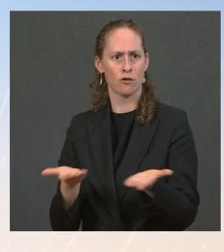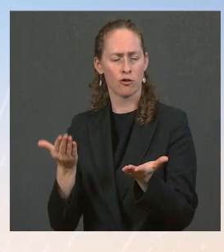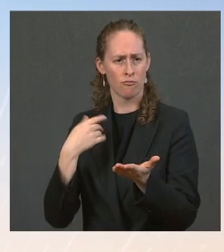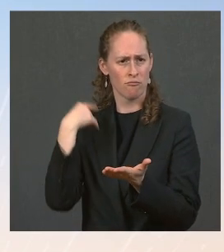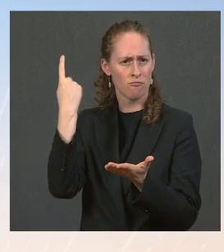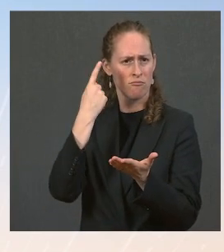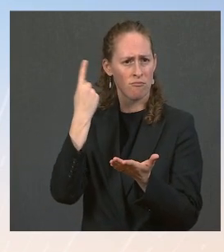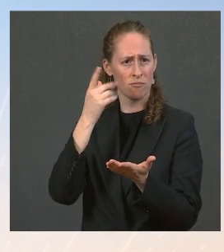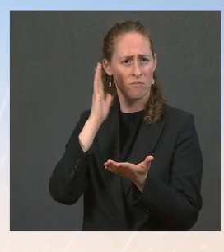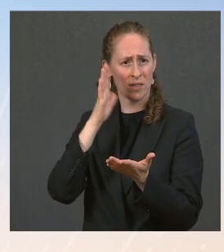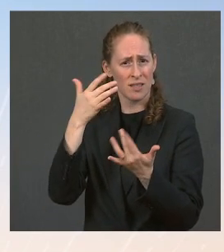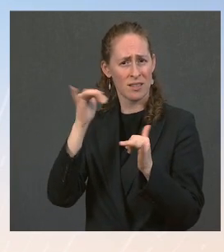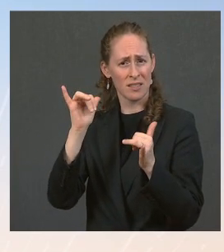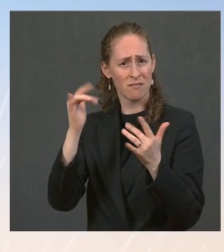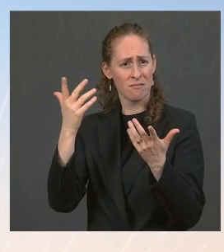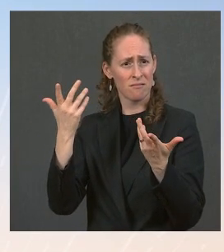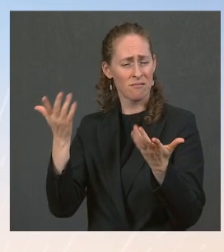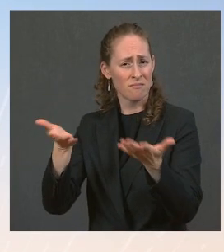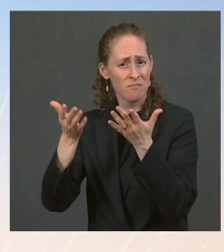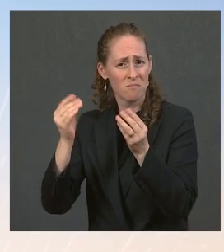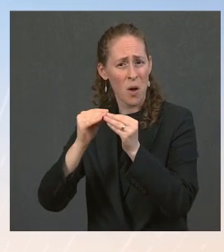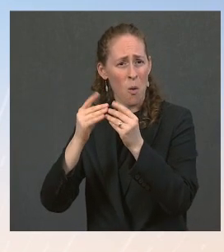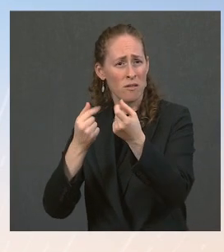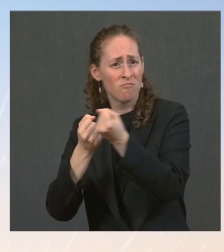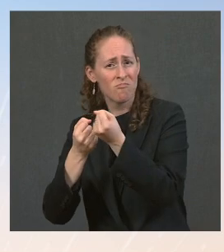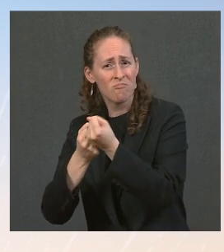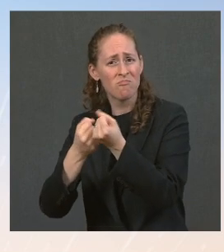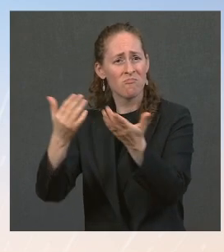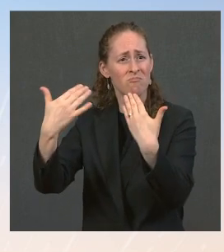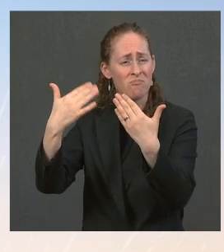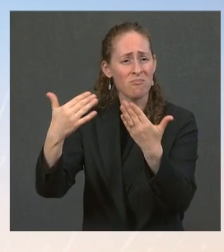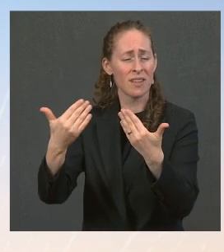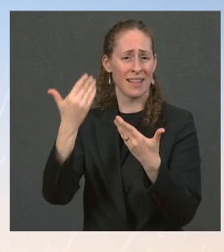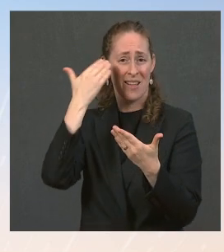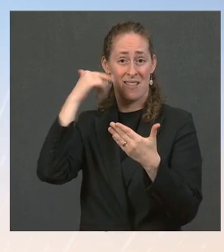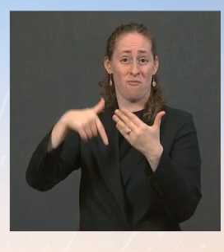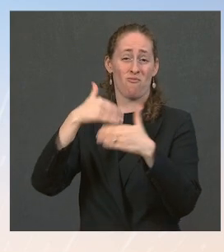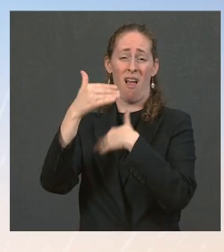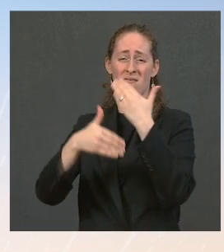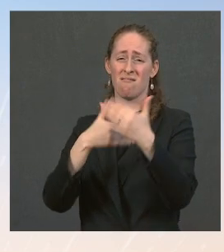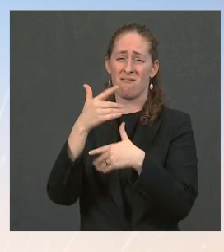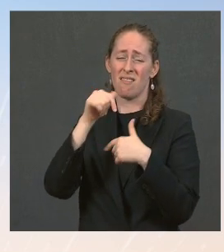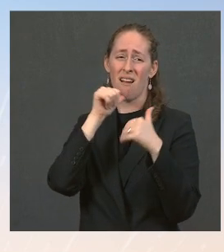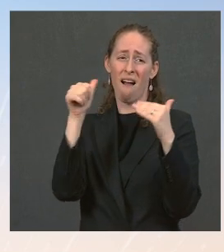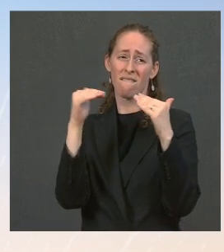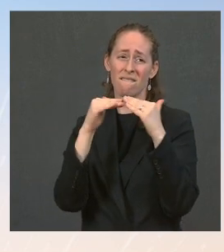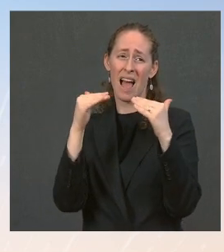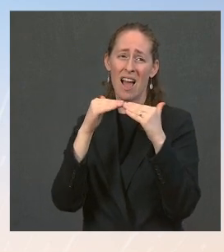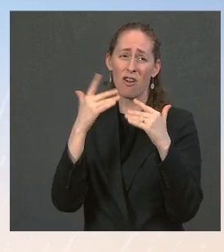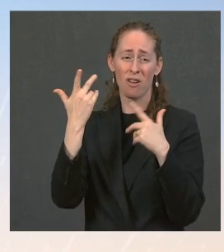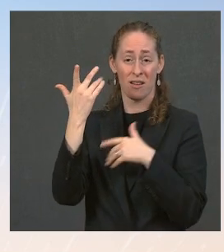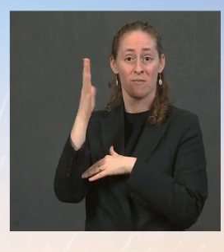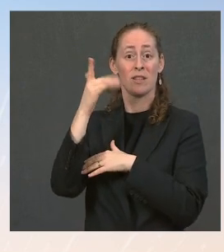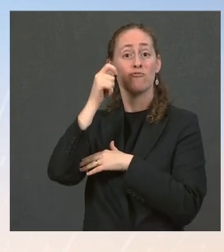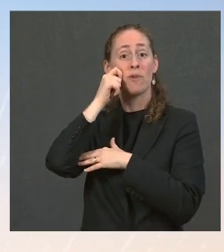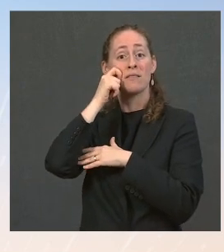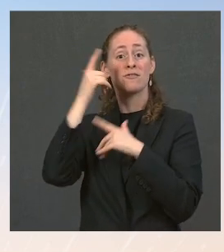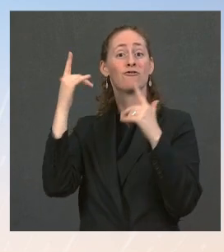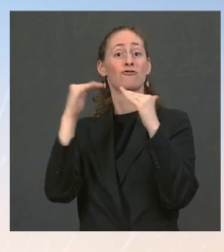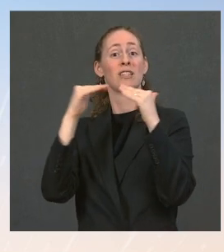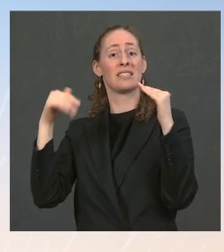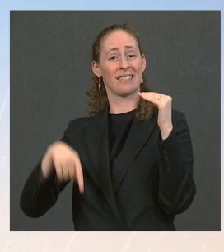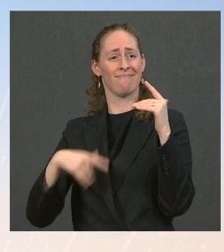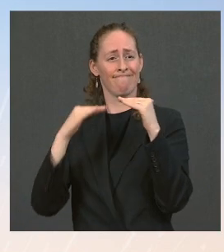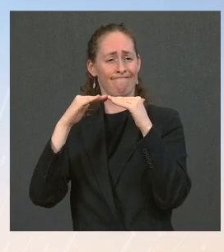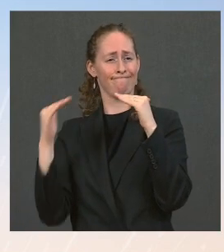that we have, that it's not a fair process, and for a country that talks about racial justice in this country, that the policies aren't applied